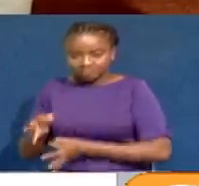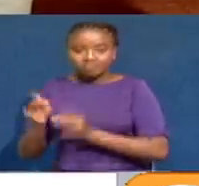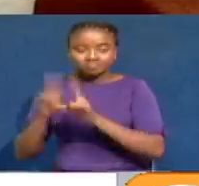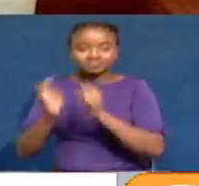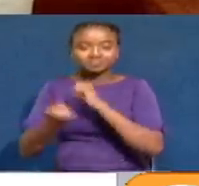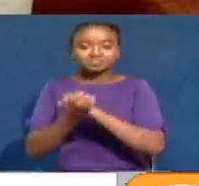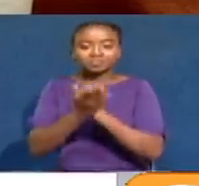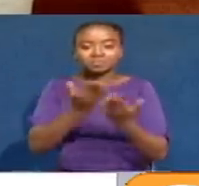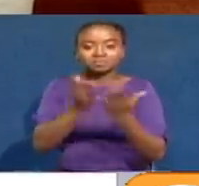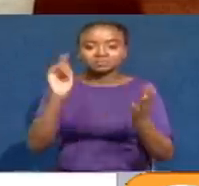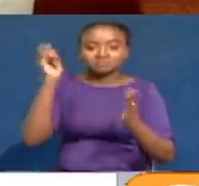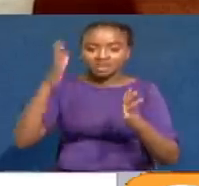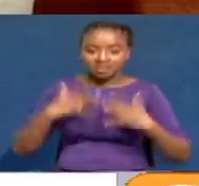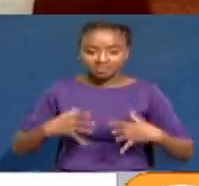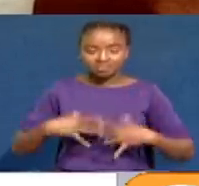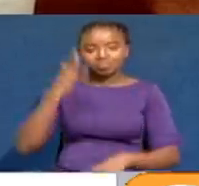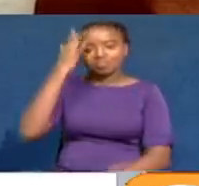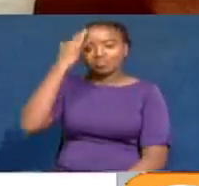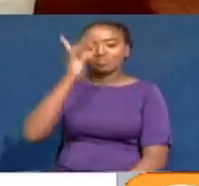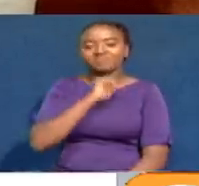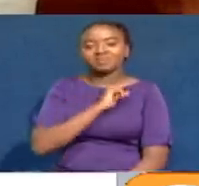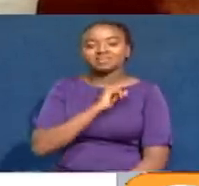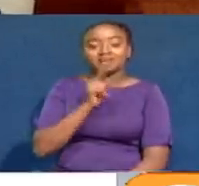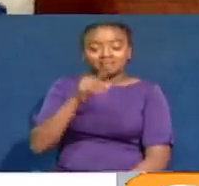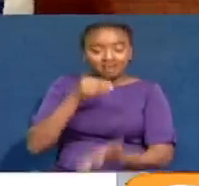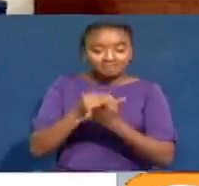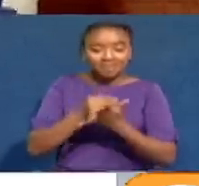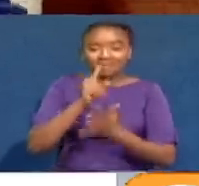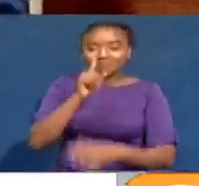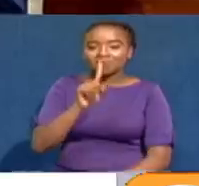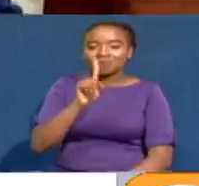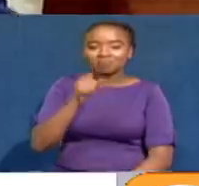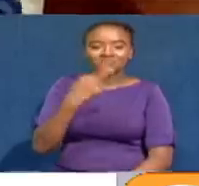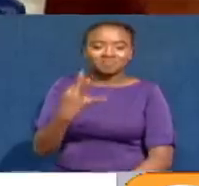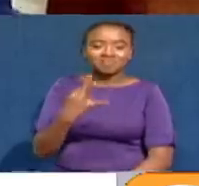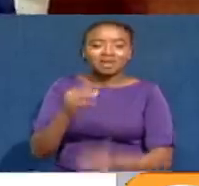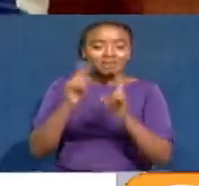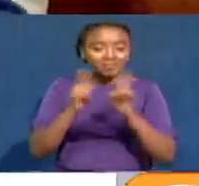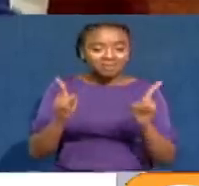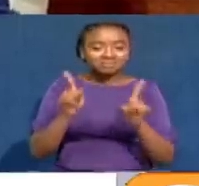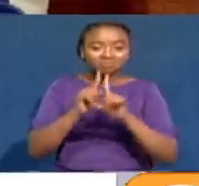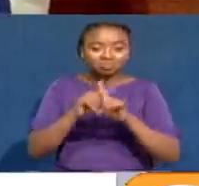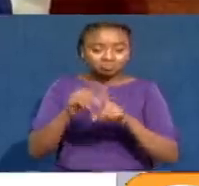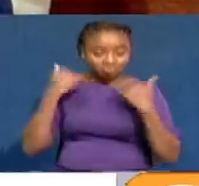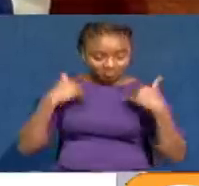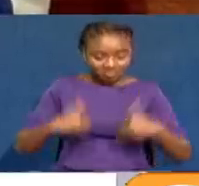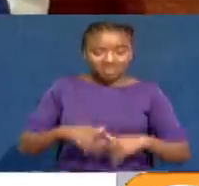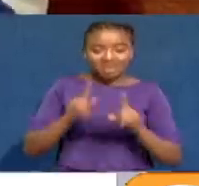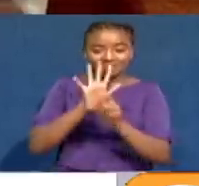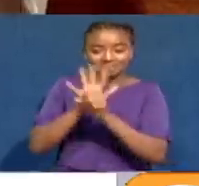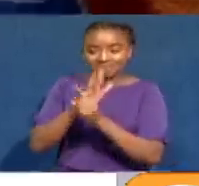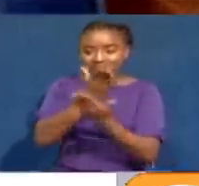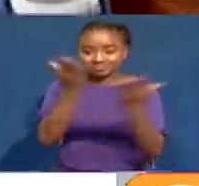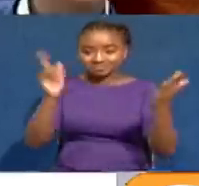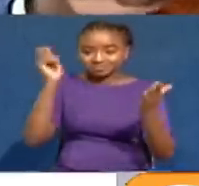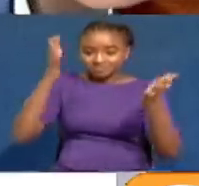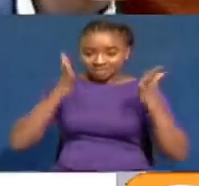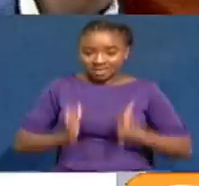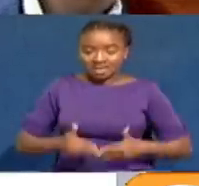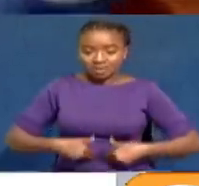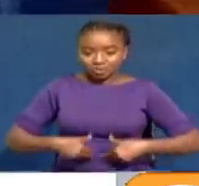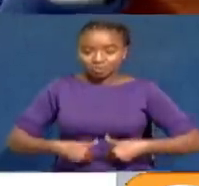see is less than a third than we have borrowed. Unfortunately, it is me and the majority of the Kenyan youth who are going to